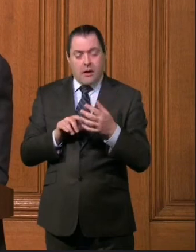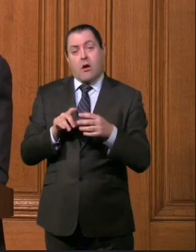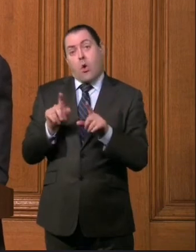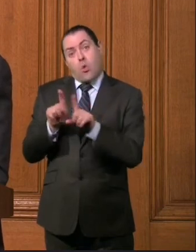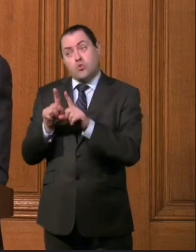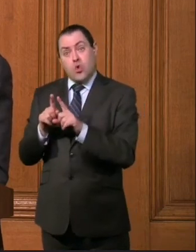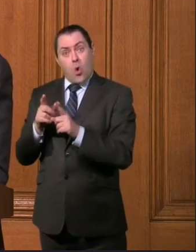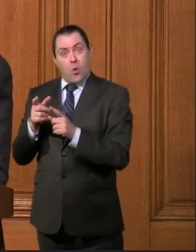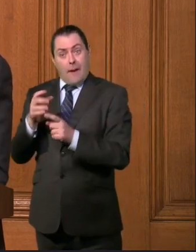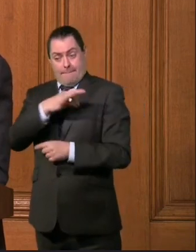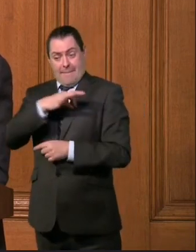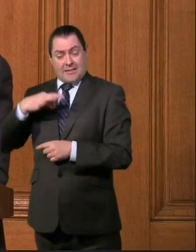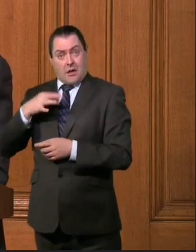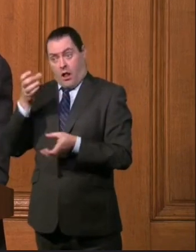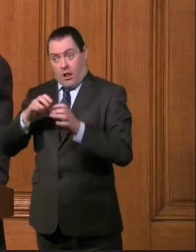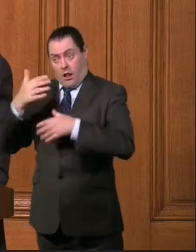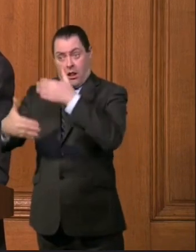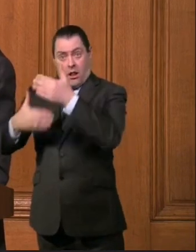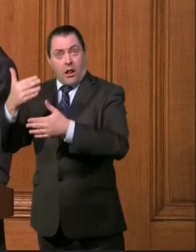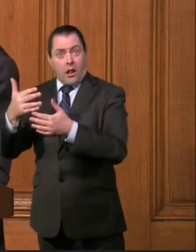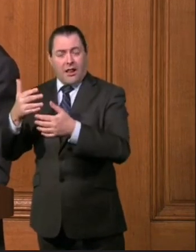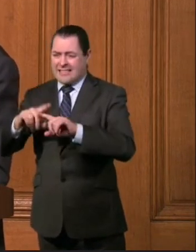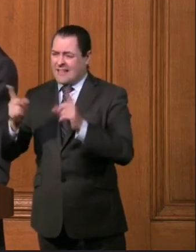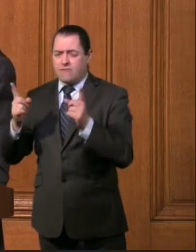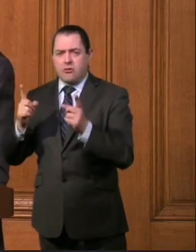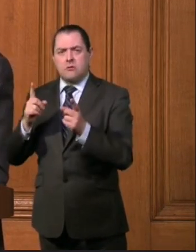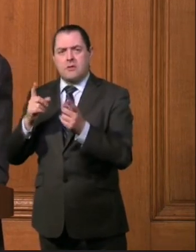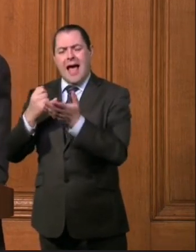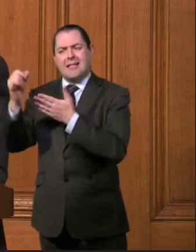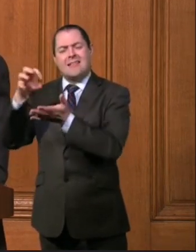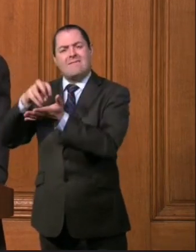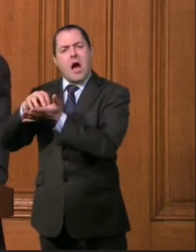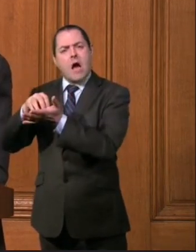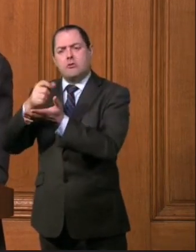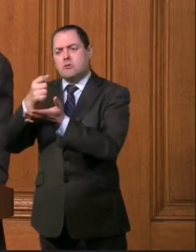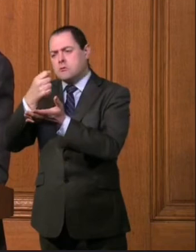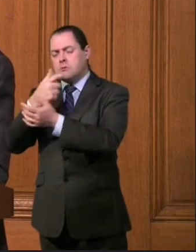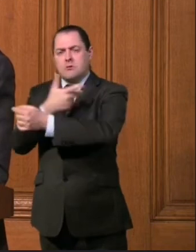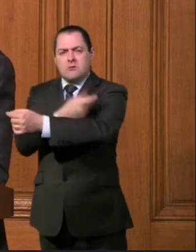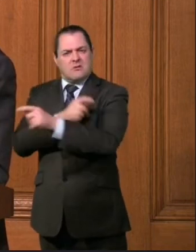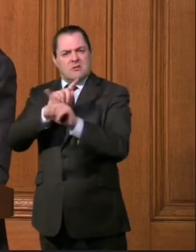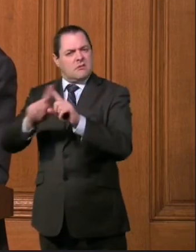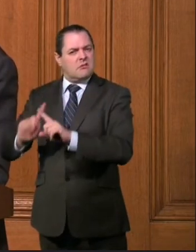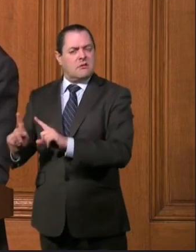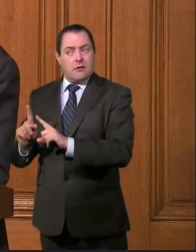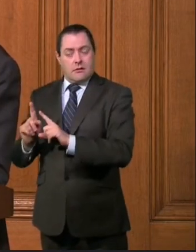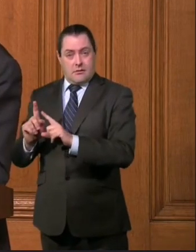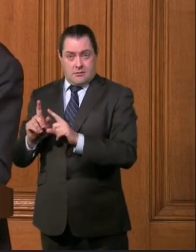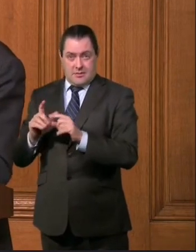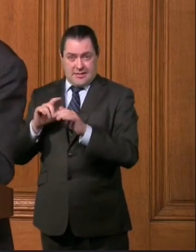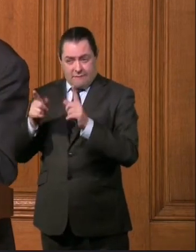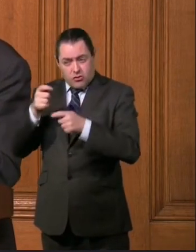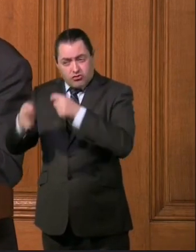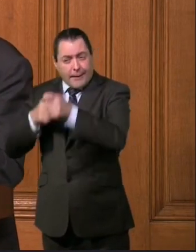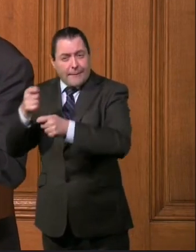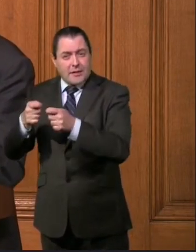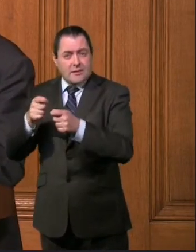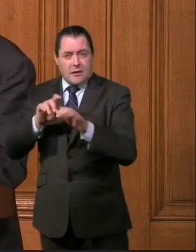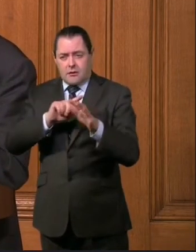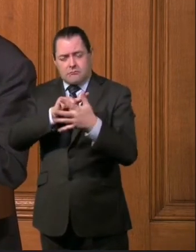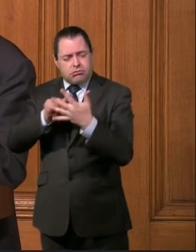the course of this year. So I think there's a very different outlook as we go through the year. The key thing, I think, is to